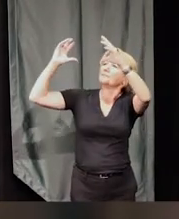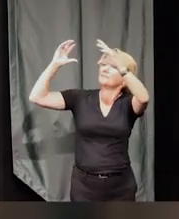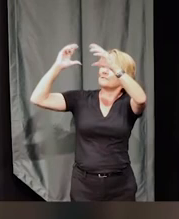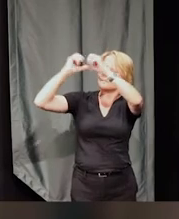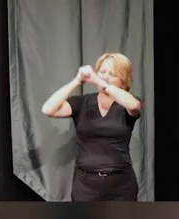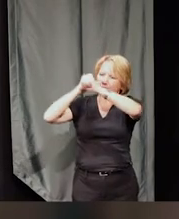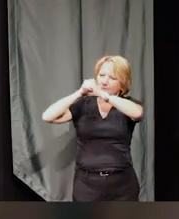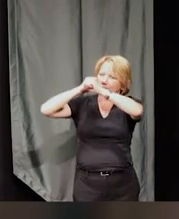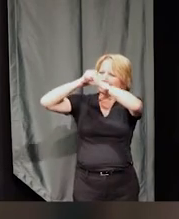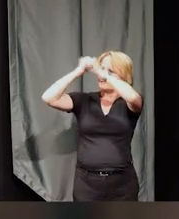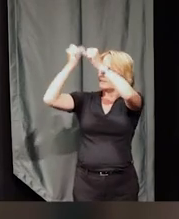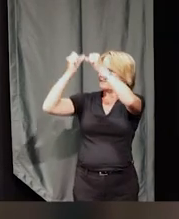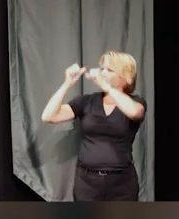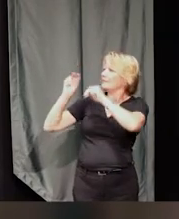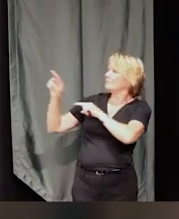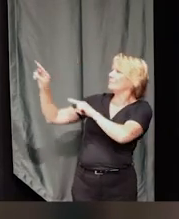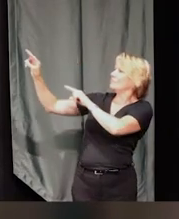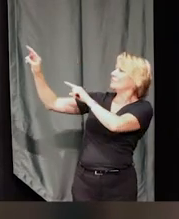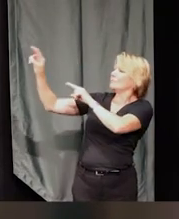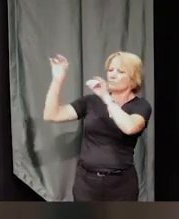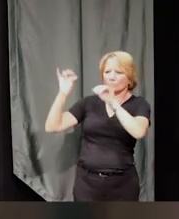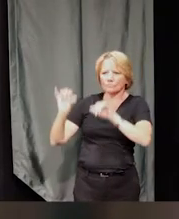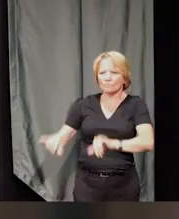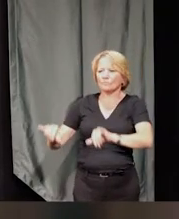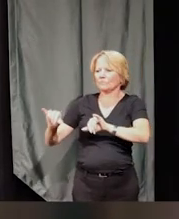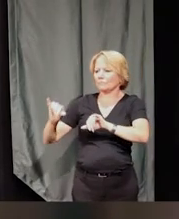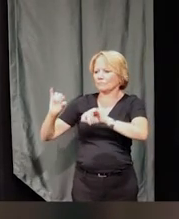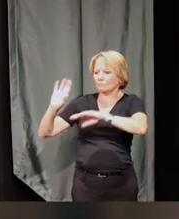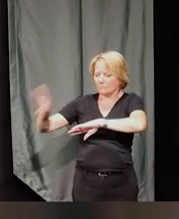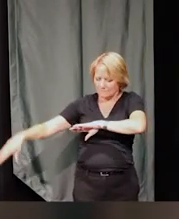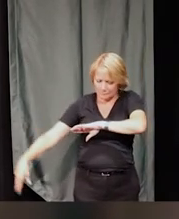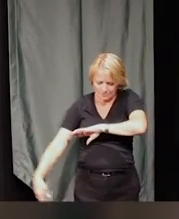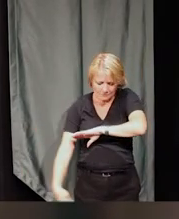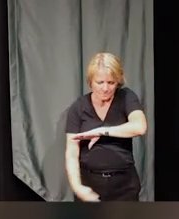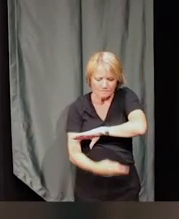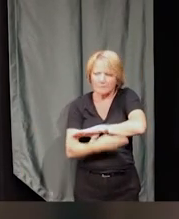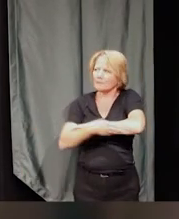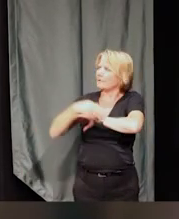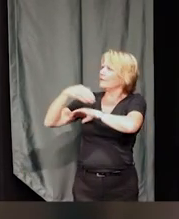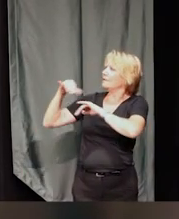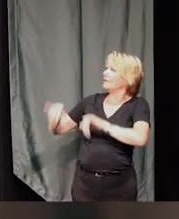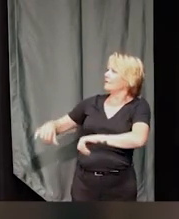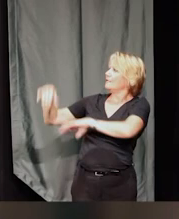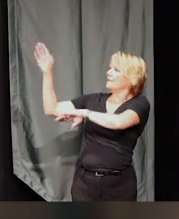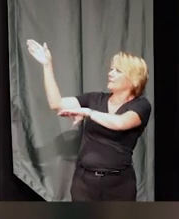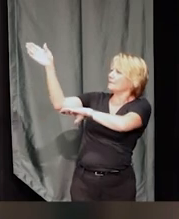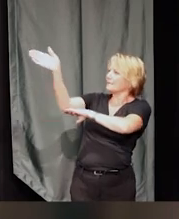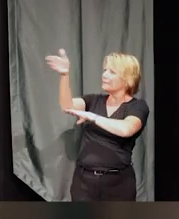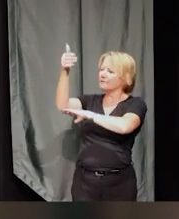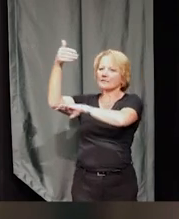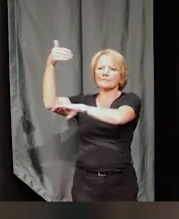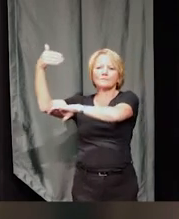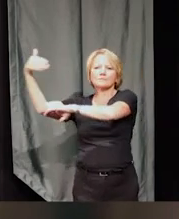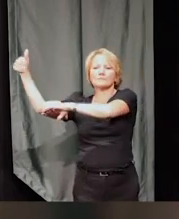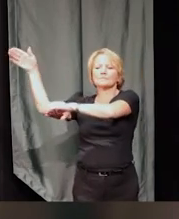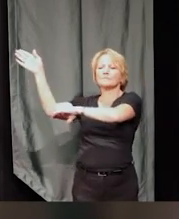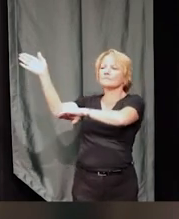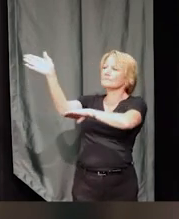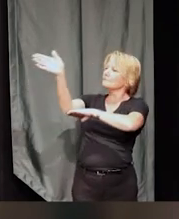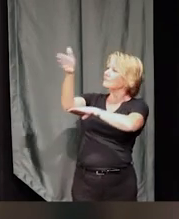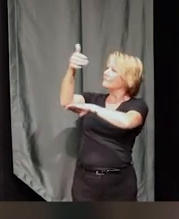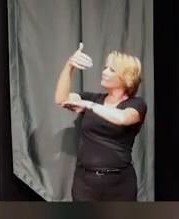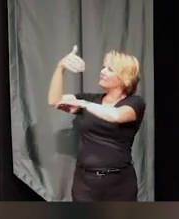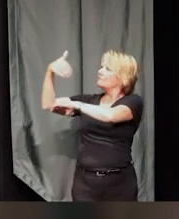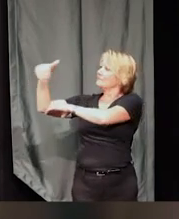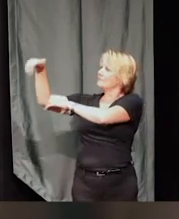in air, gave proof through the night that our